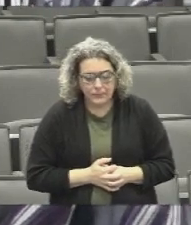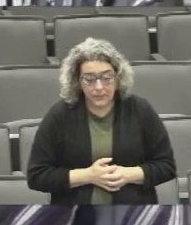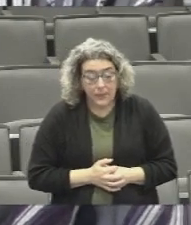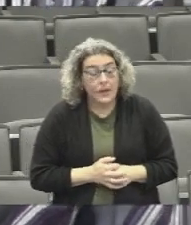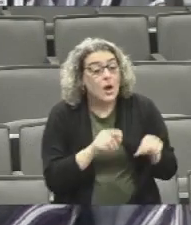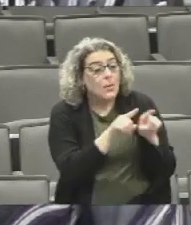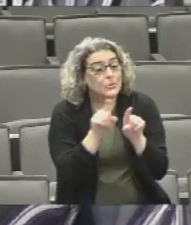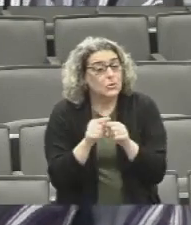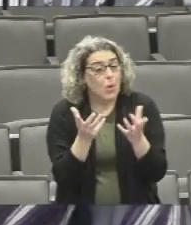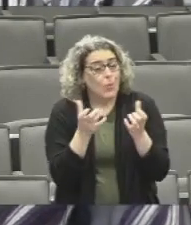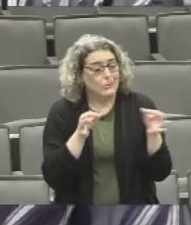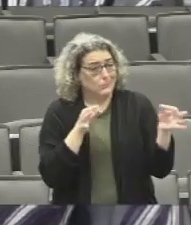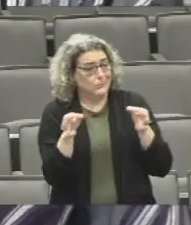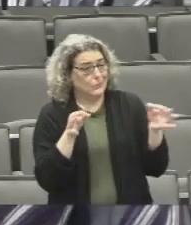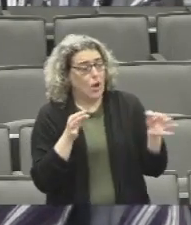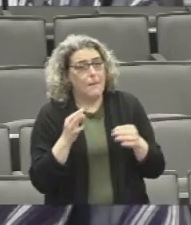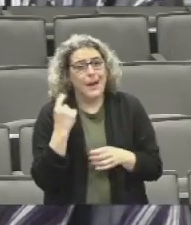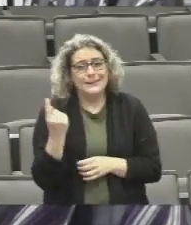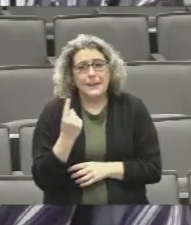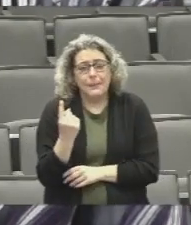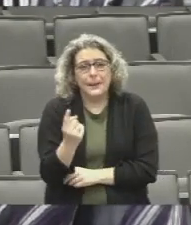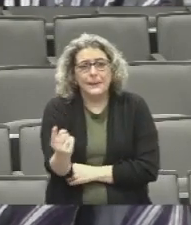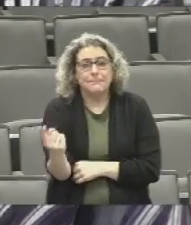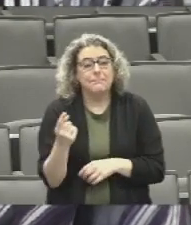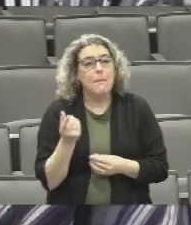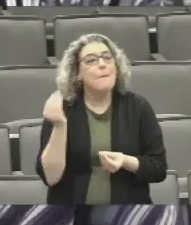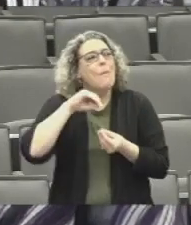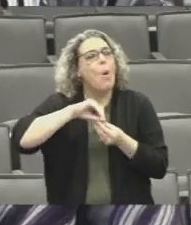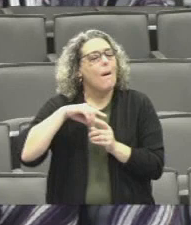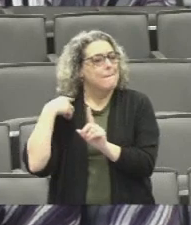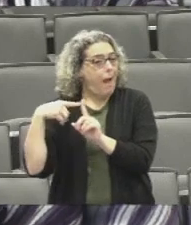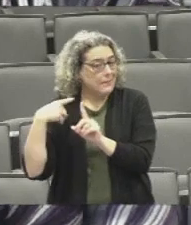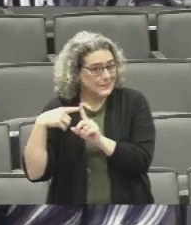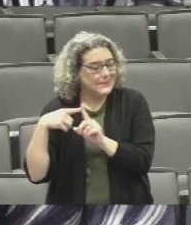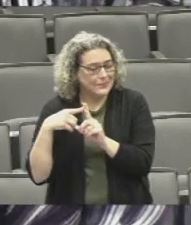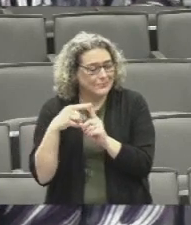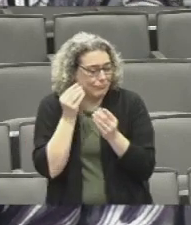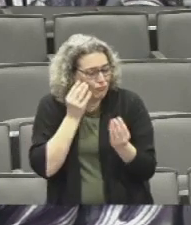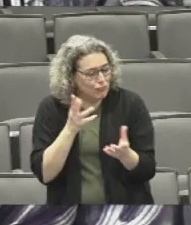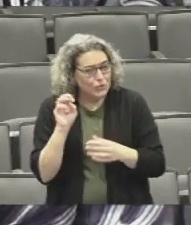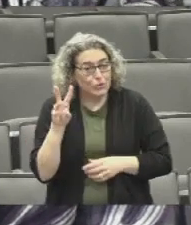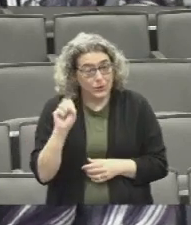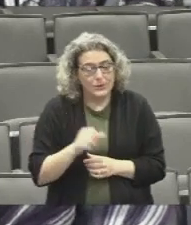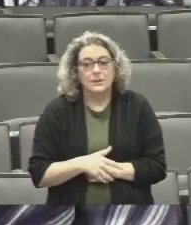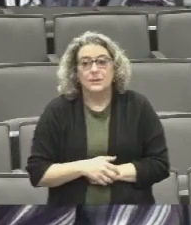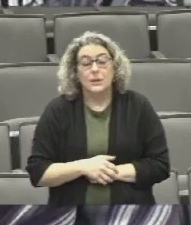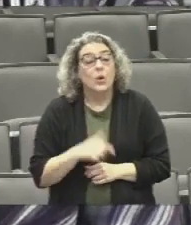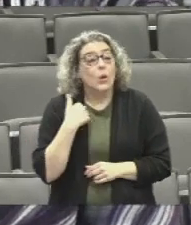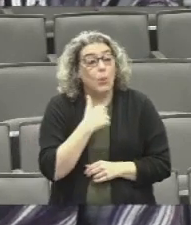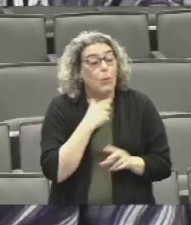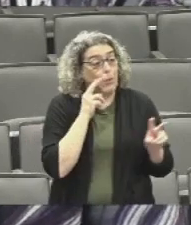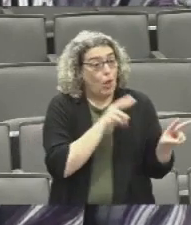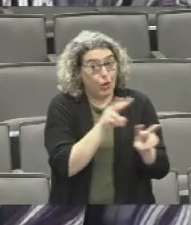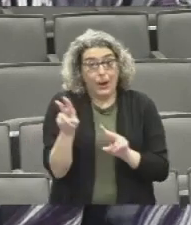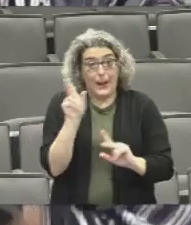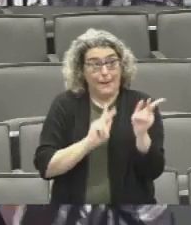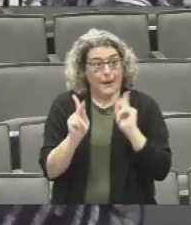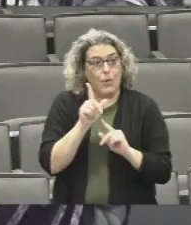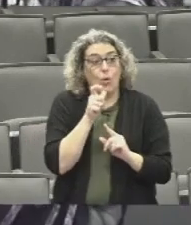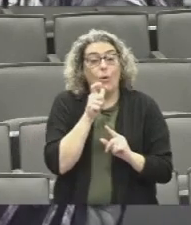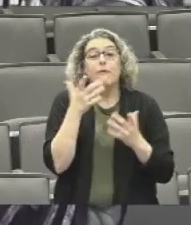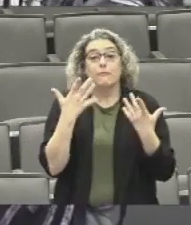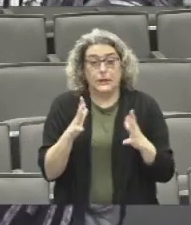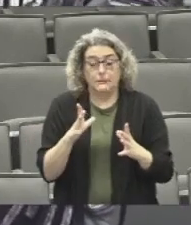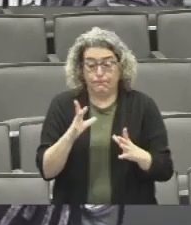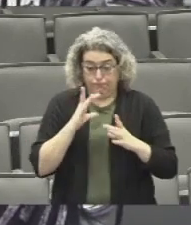Let me also talk about something a little bit more positive. That is, we are looking at the cases that have recovered in Douglas